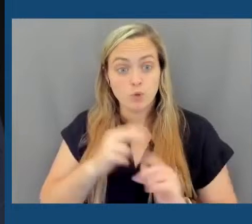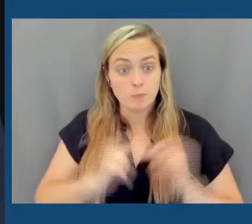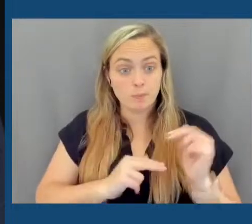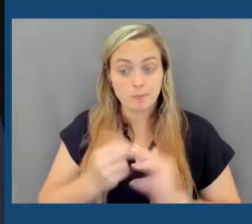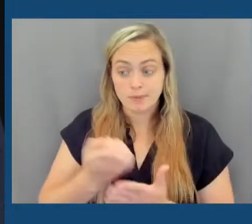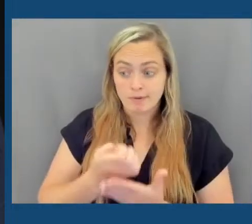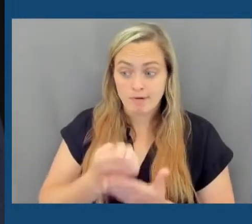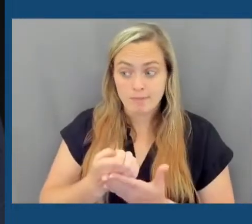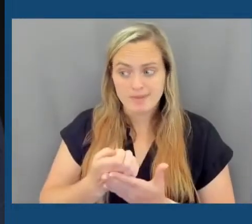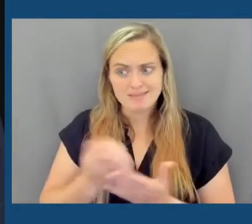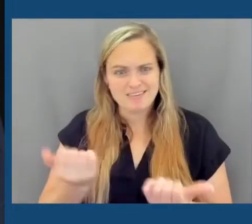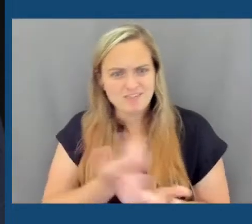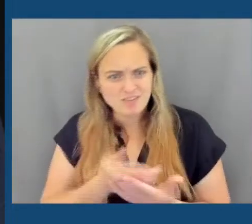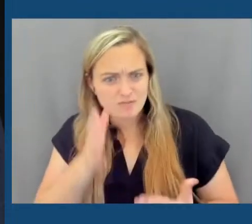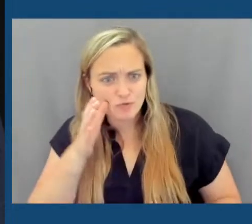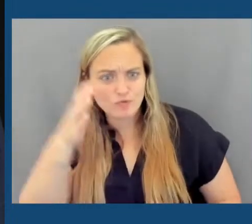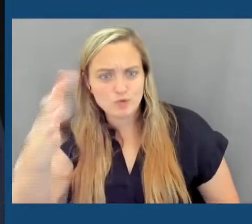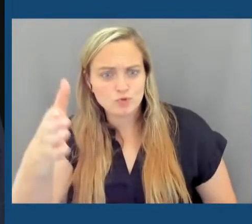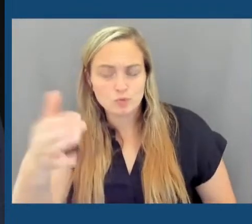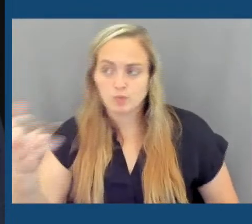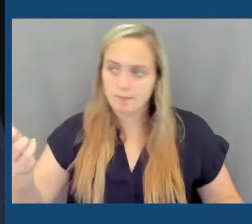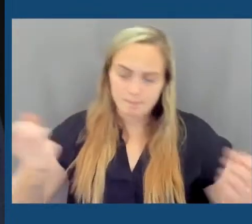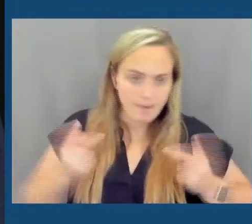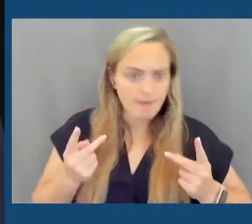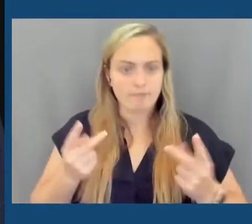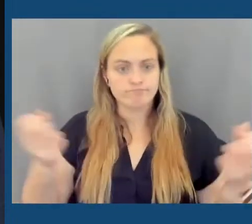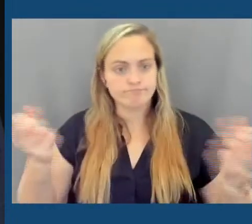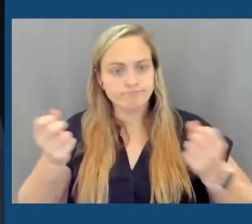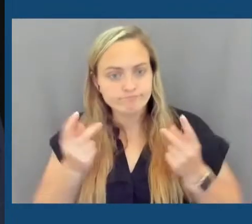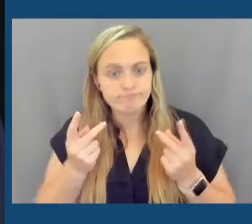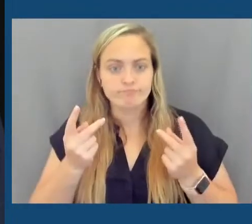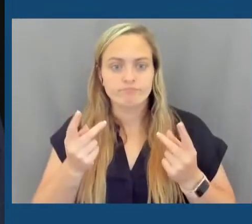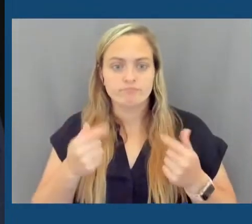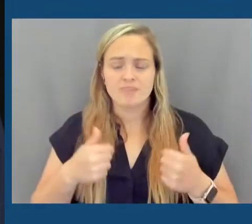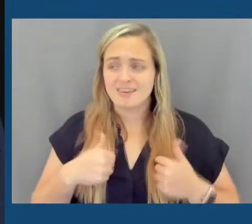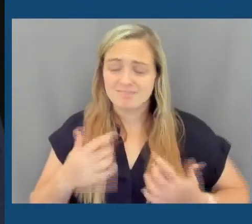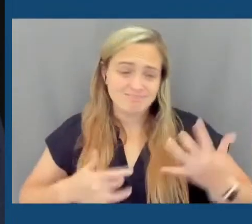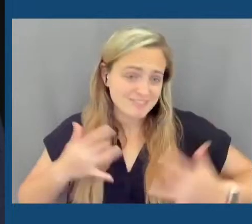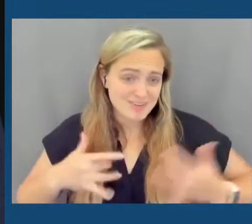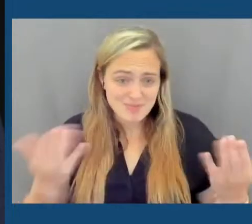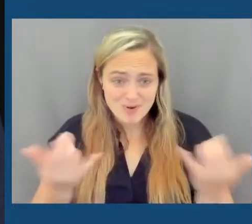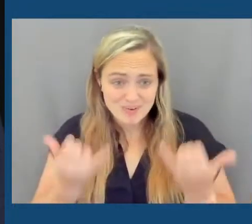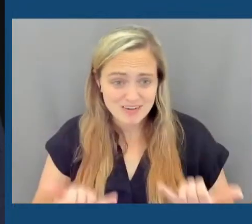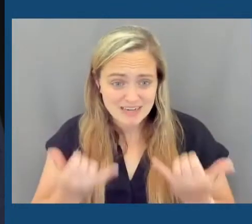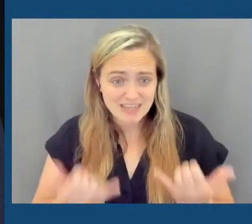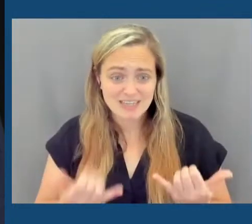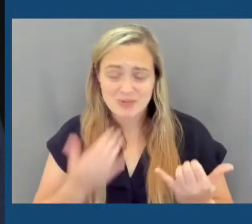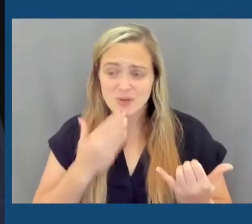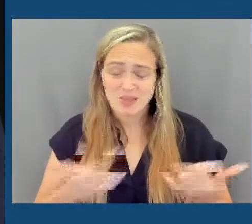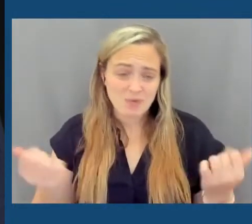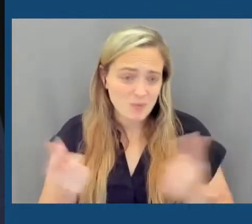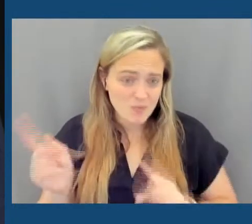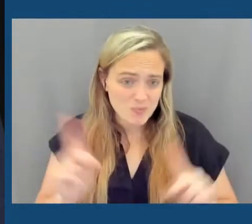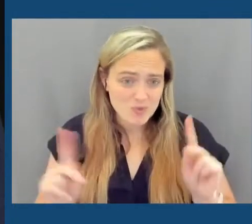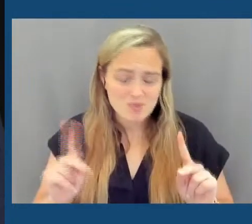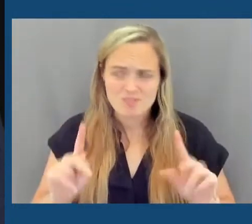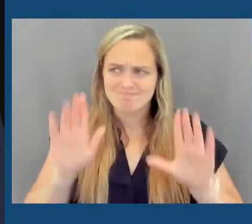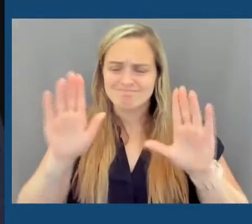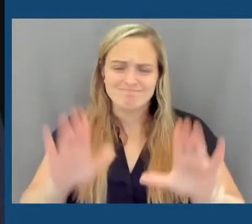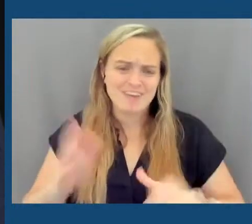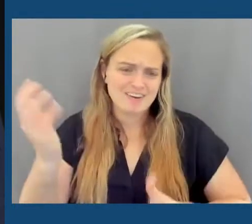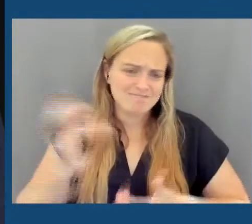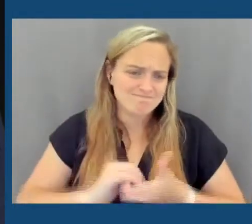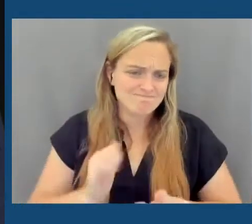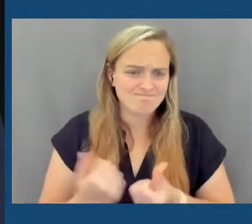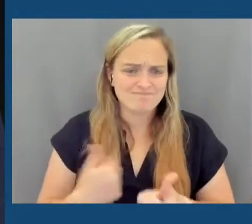watch out, world. We are back. We are back, and I am so excited to be here today, and I want to thank everybody who's been an incredible part of us. We